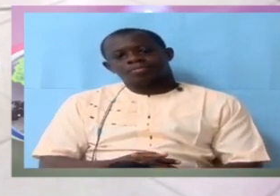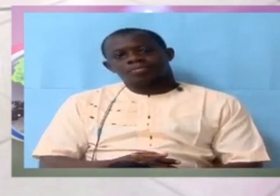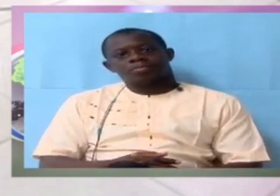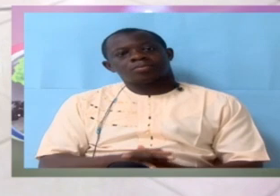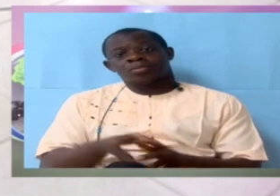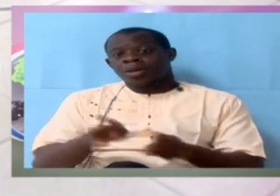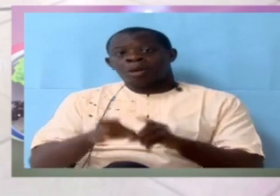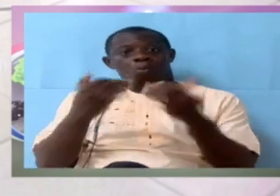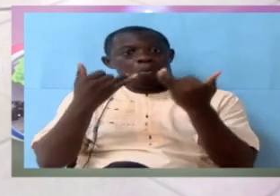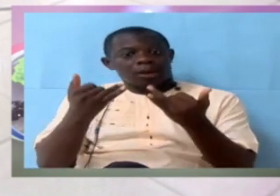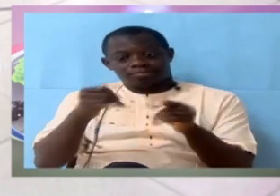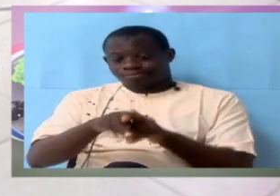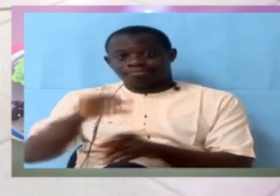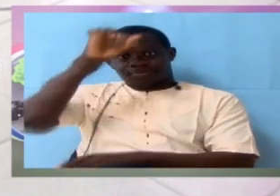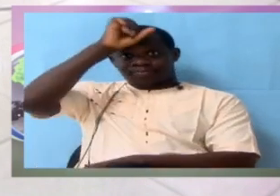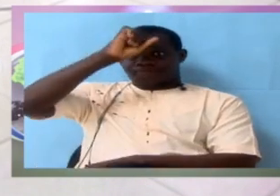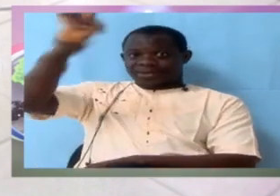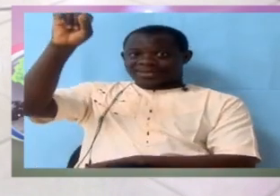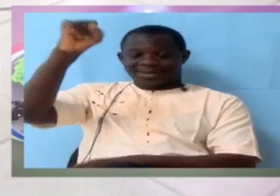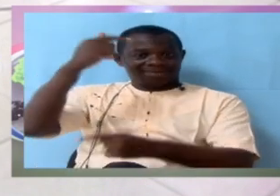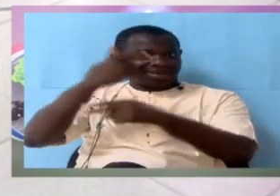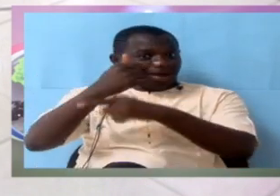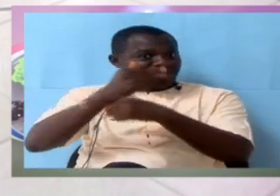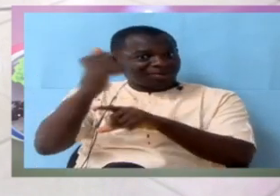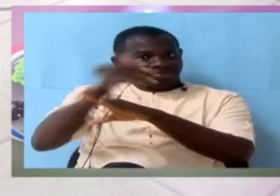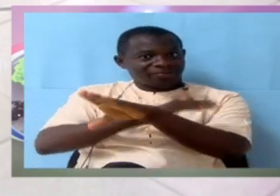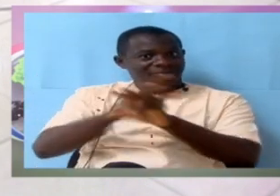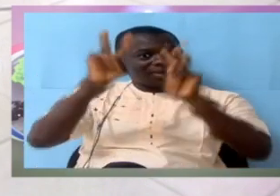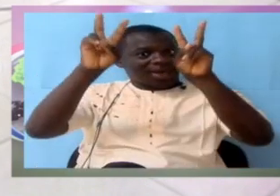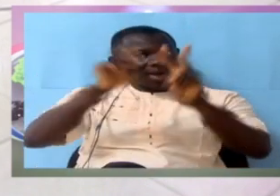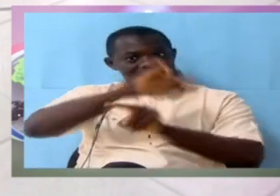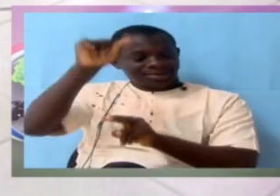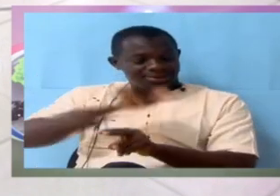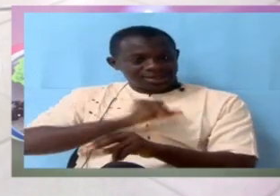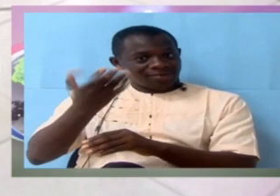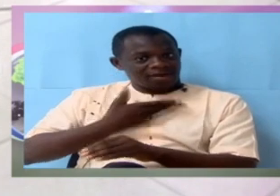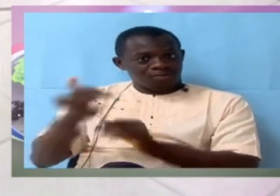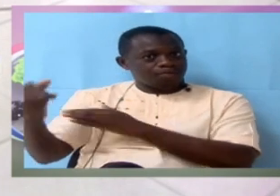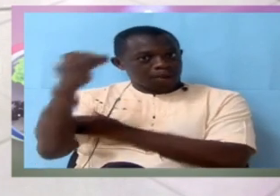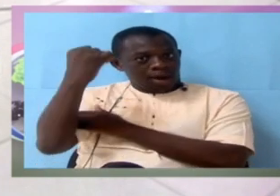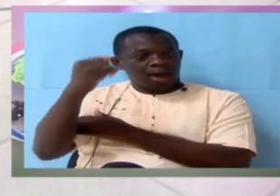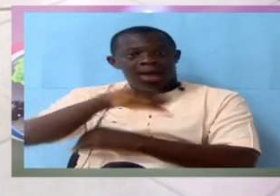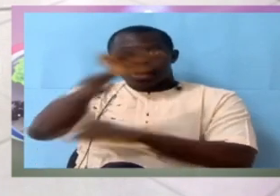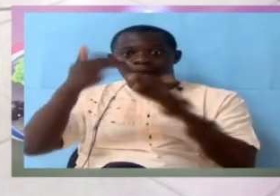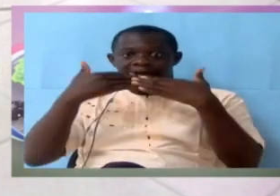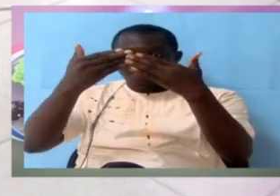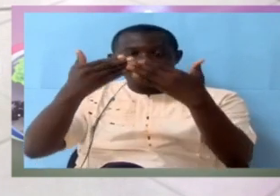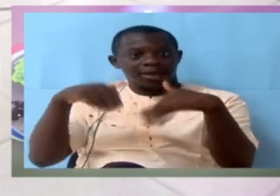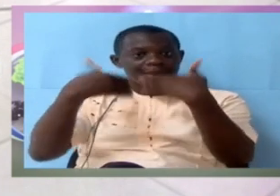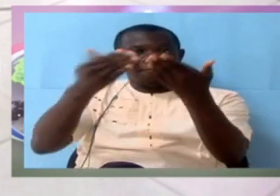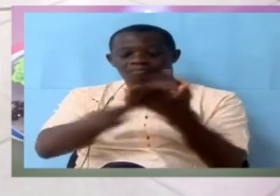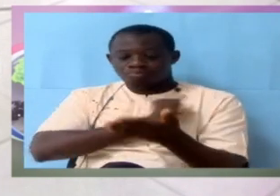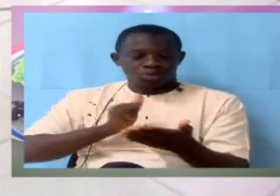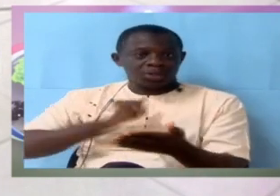Well, he was the president of this nation, and he has powers. And the information he gave us was that